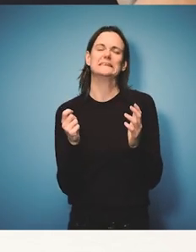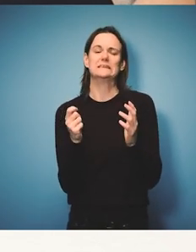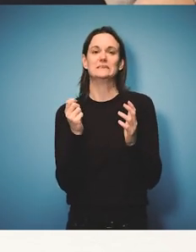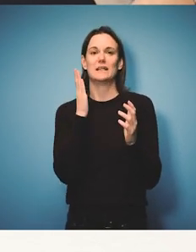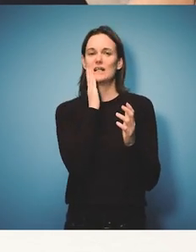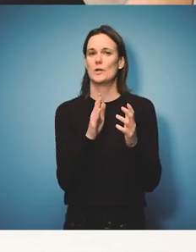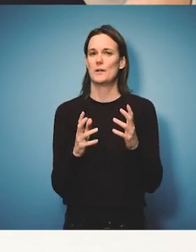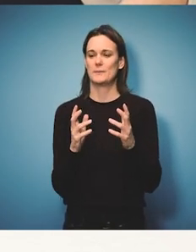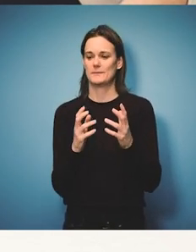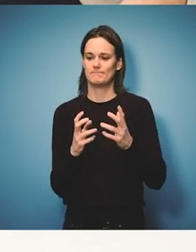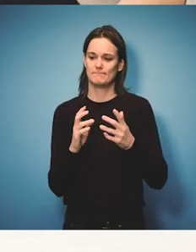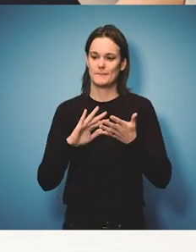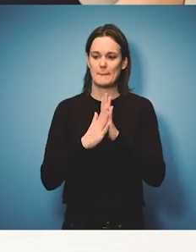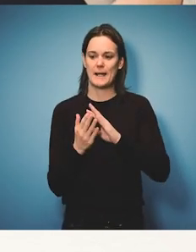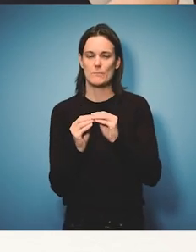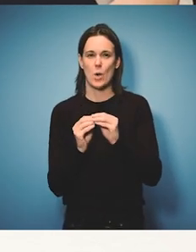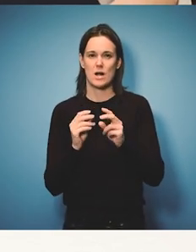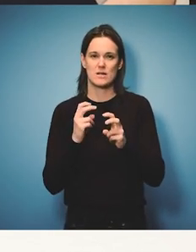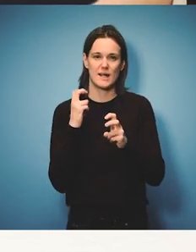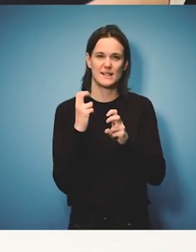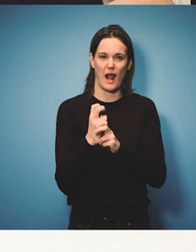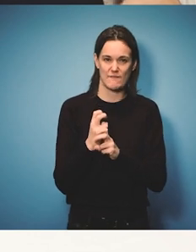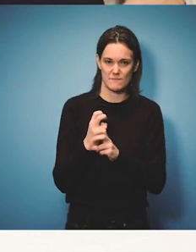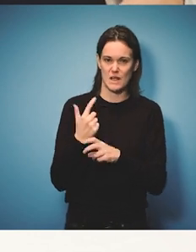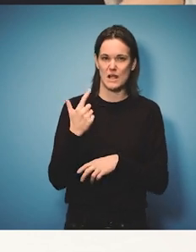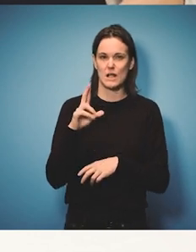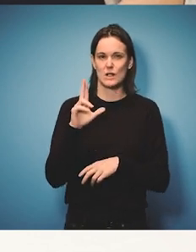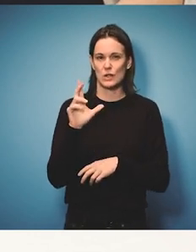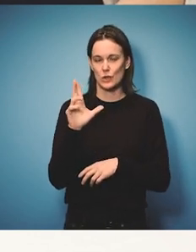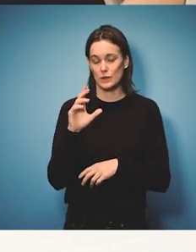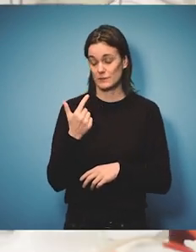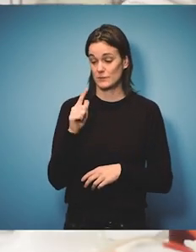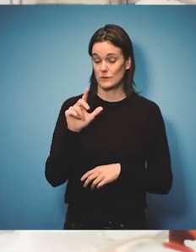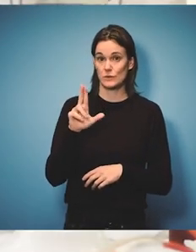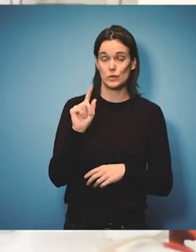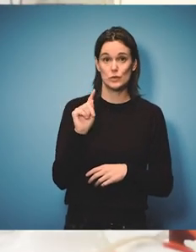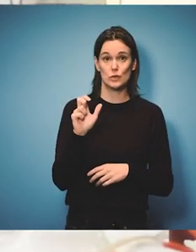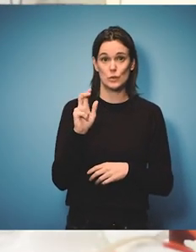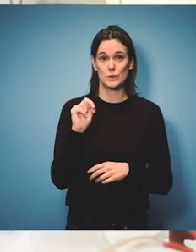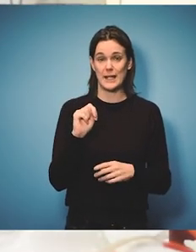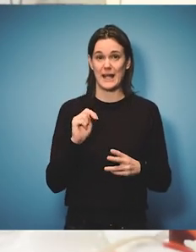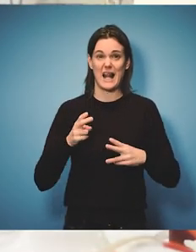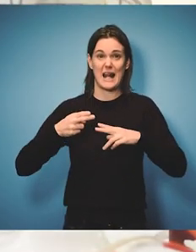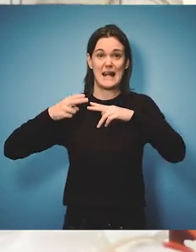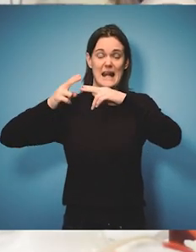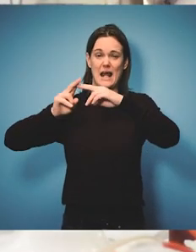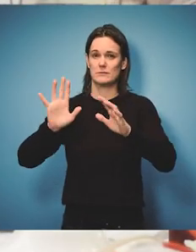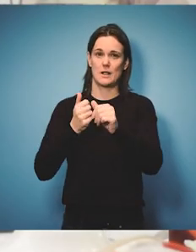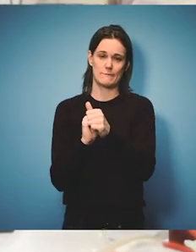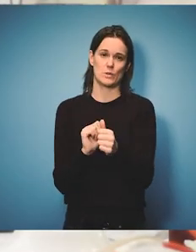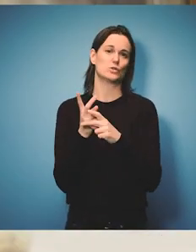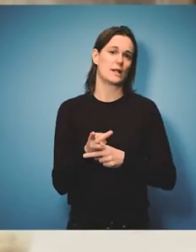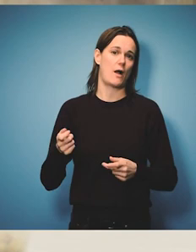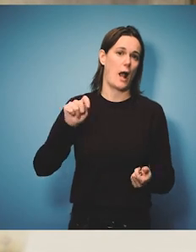we don't want to do is we don't want to overmix it. Yeah. Because that's going to create more gluten and make it tougher. So I have my tin that's already prepped